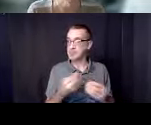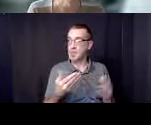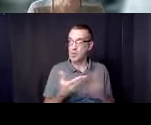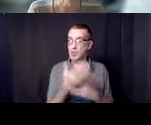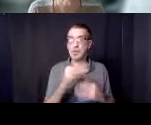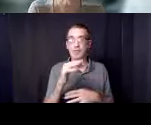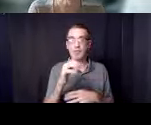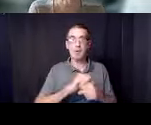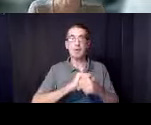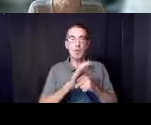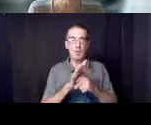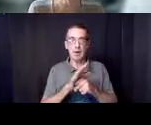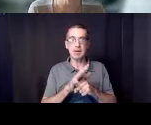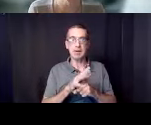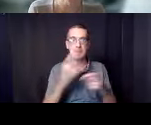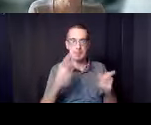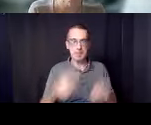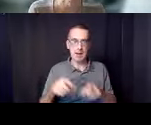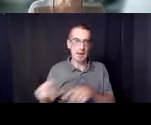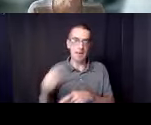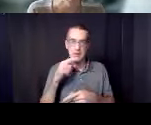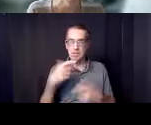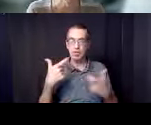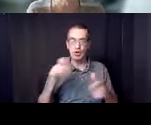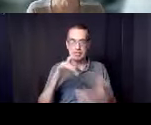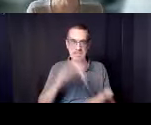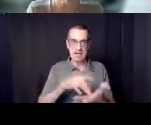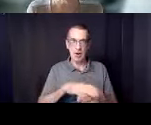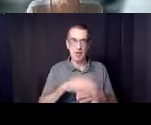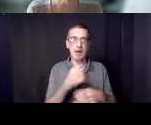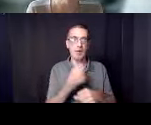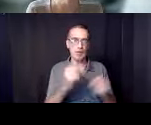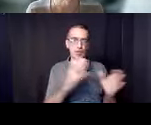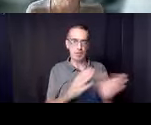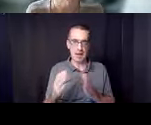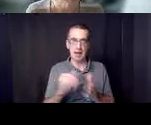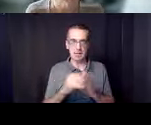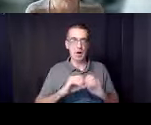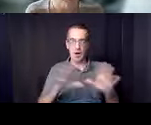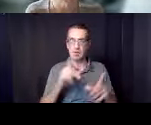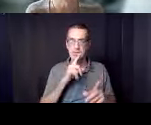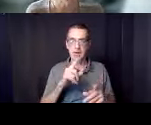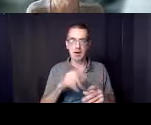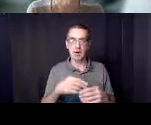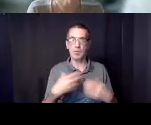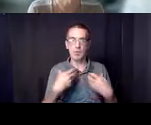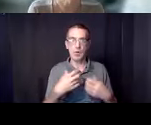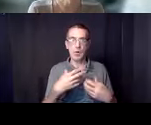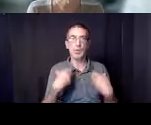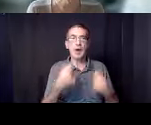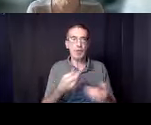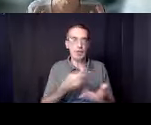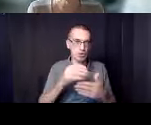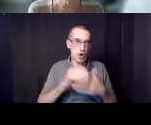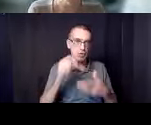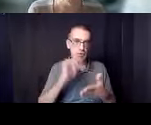of the COVID-19 pandemic because it's largely centered on the American Rescue Plan, which is obviously the recovery dollars for the pandemic.